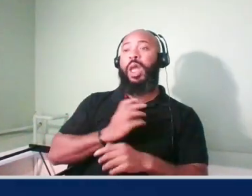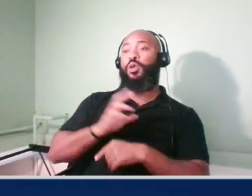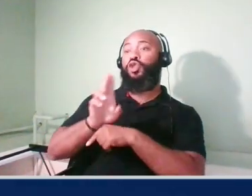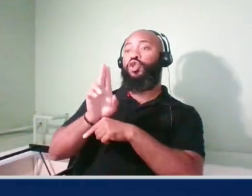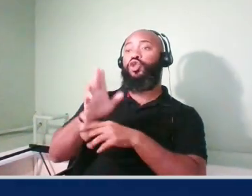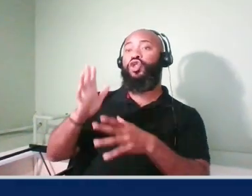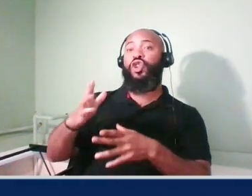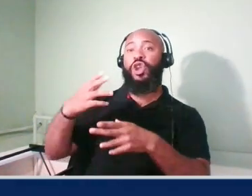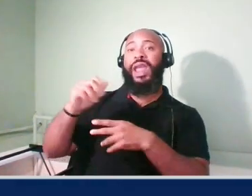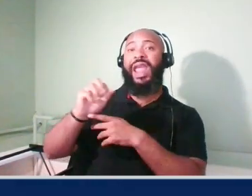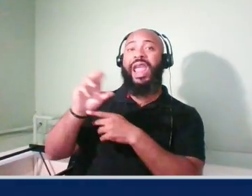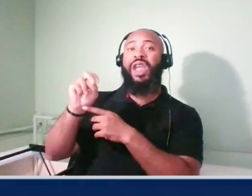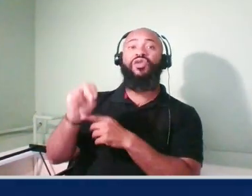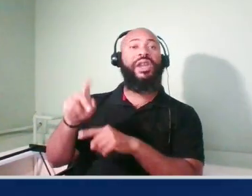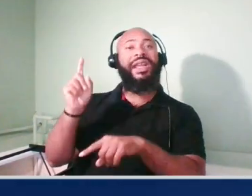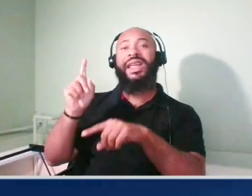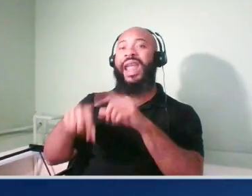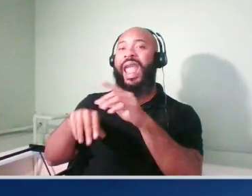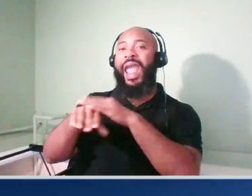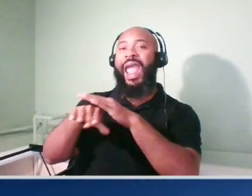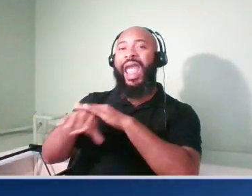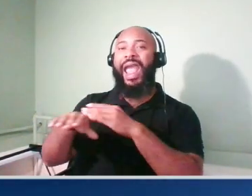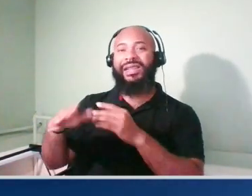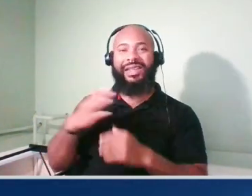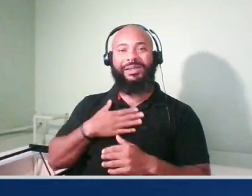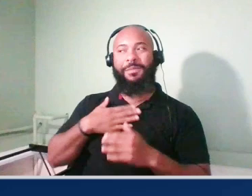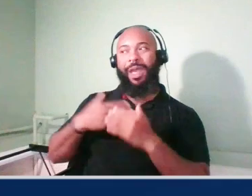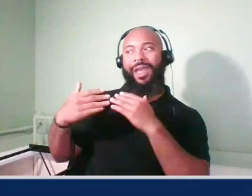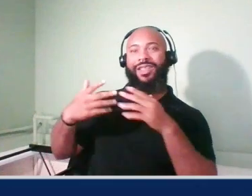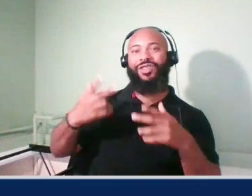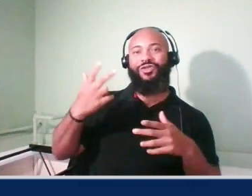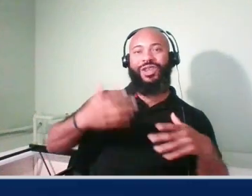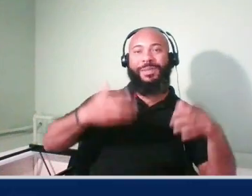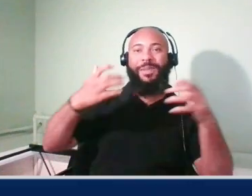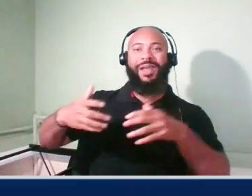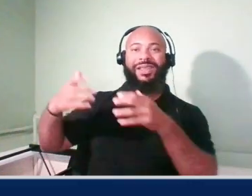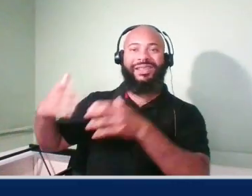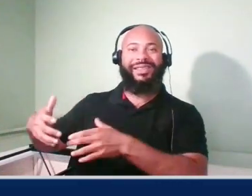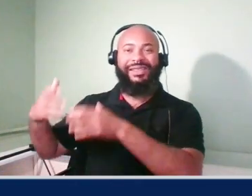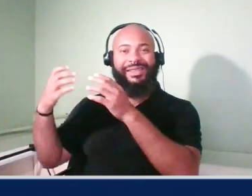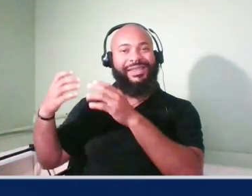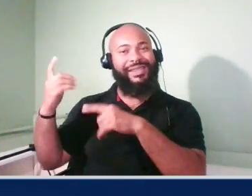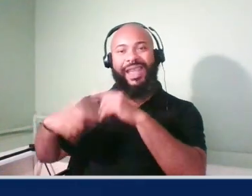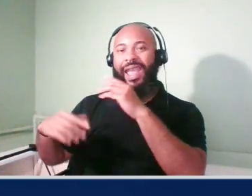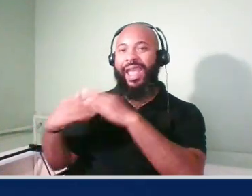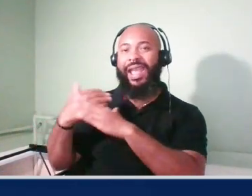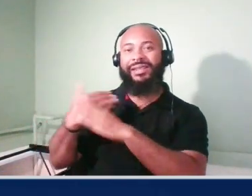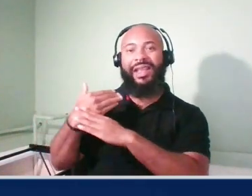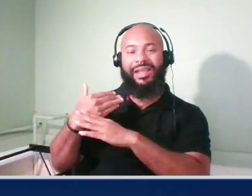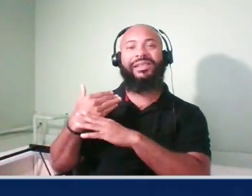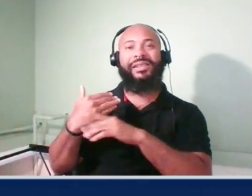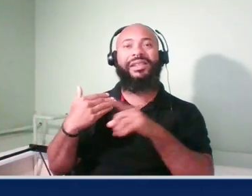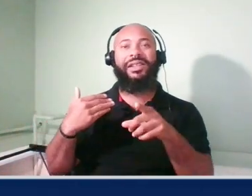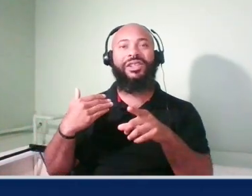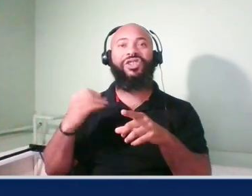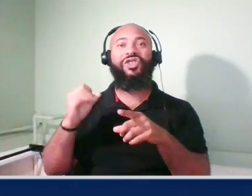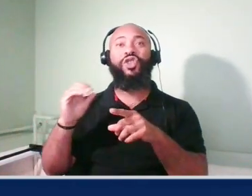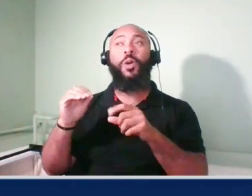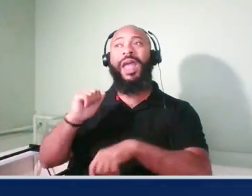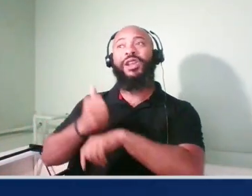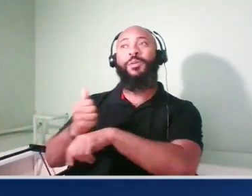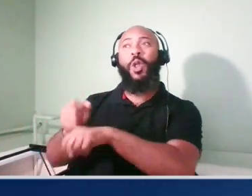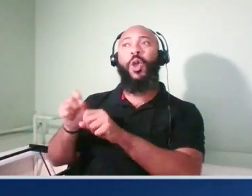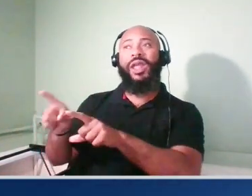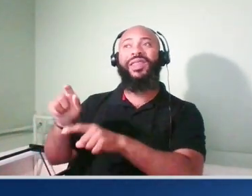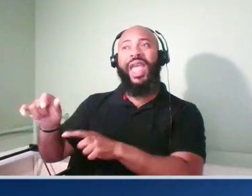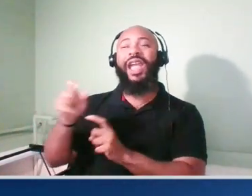S3 buckets, and I can define. You're not allowed on the S3 buckets. Sorry, man. And so by deploying that control. I don't have a